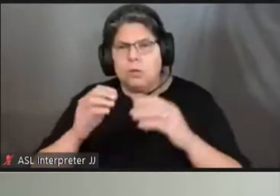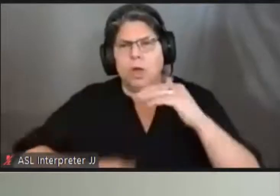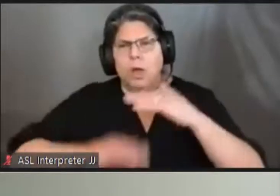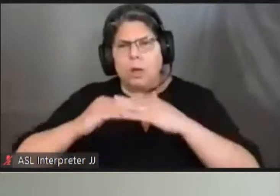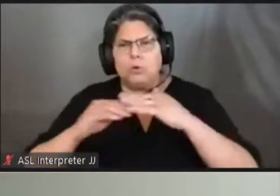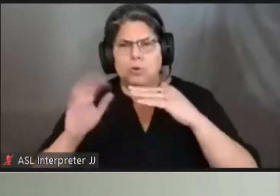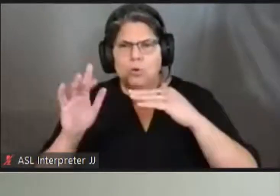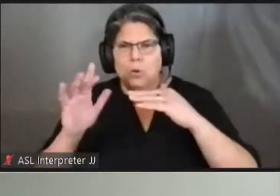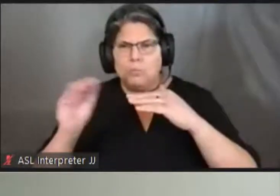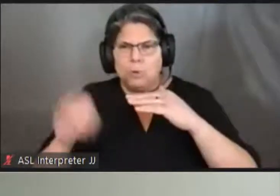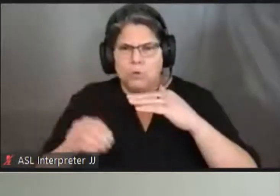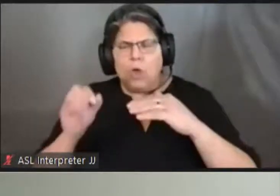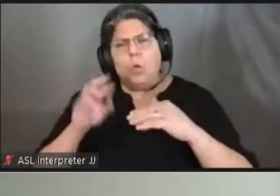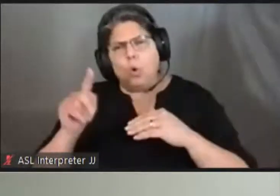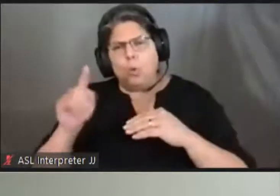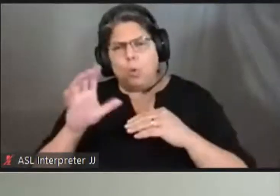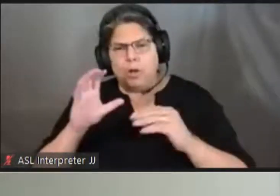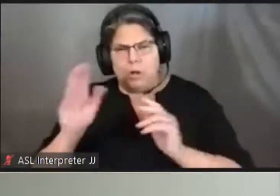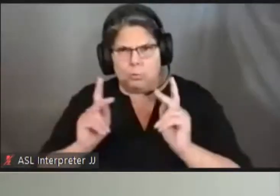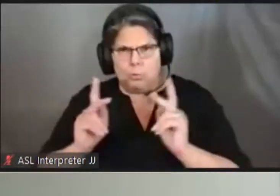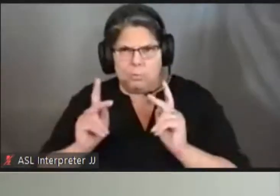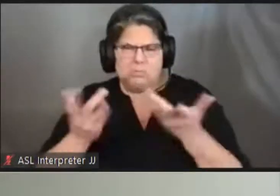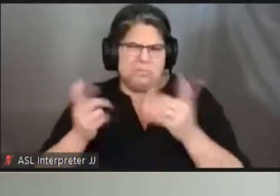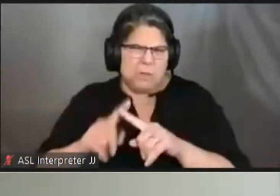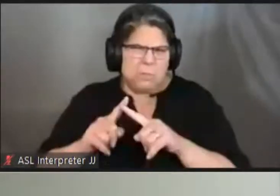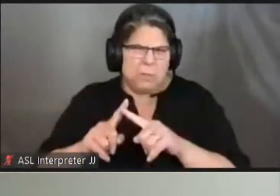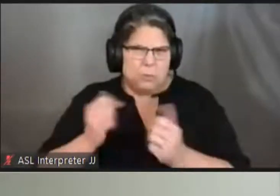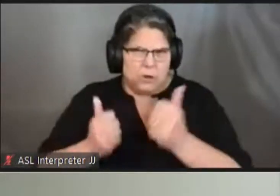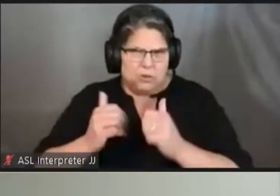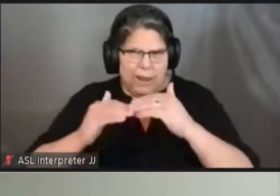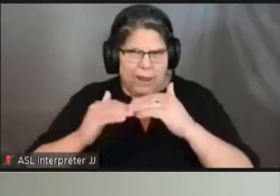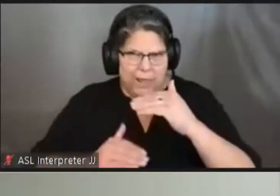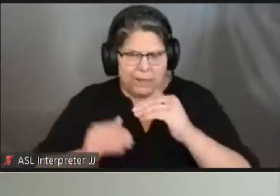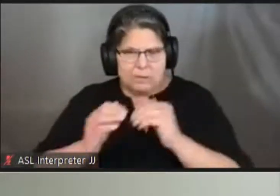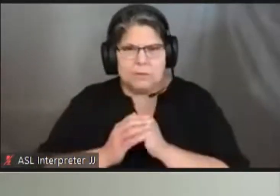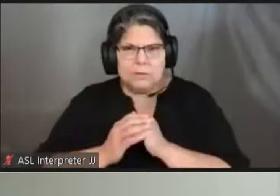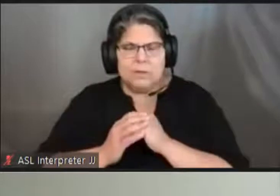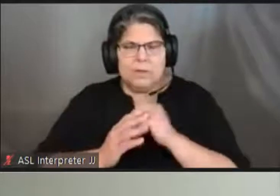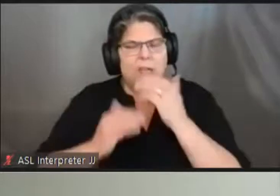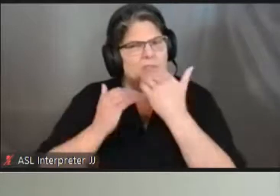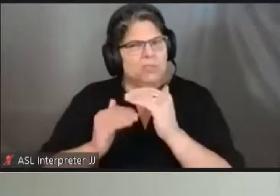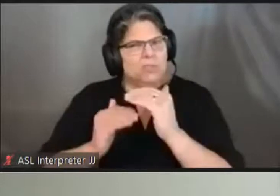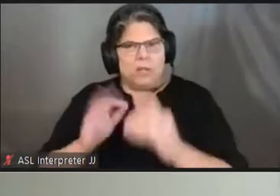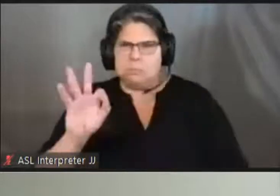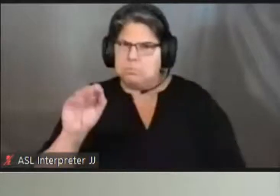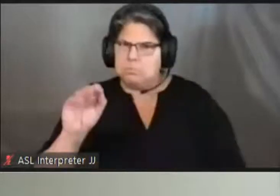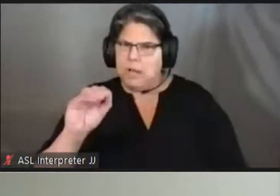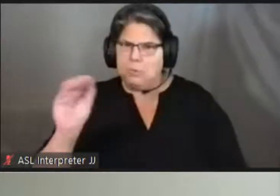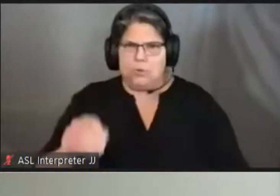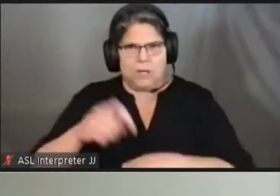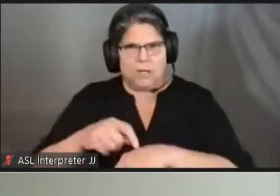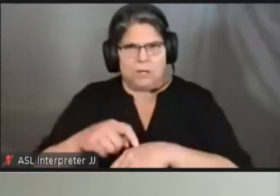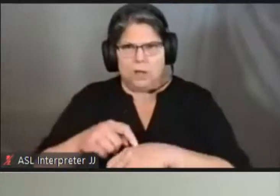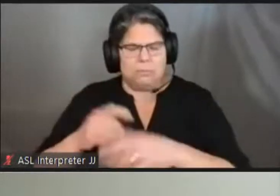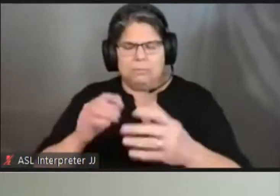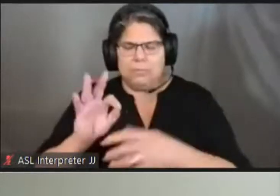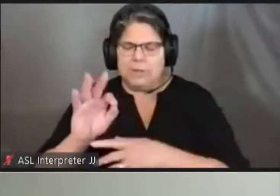people, whichever is fewer. And the restrictions about 90-minute time limits and some of the other restrictions are taken